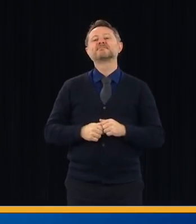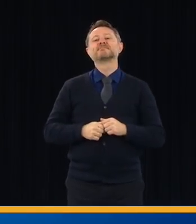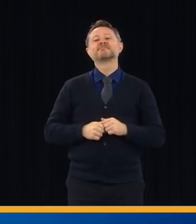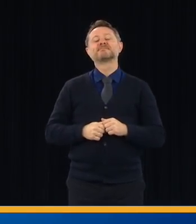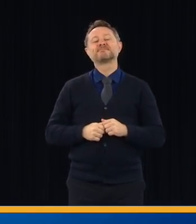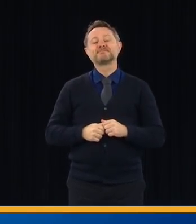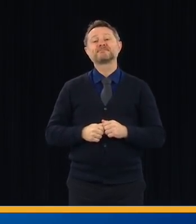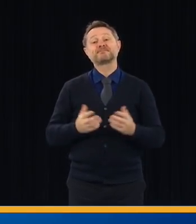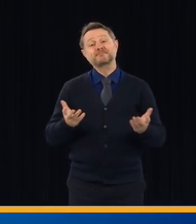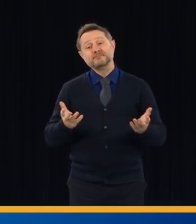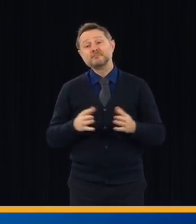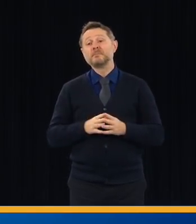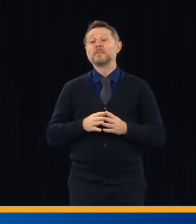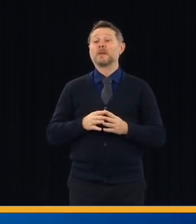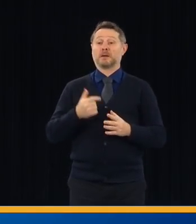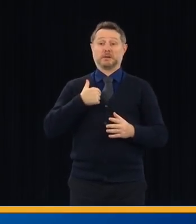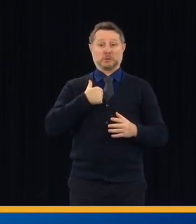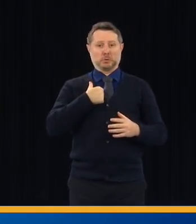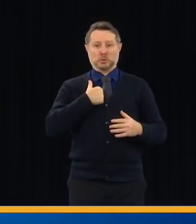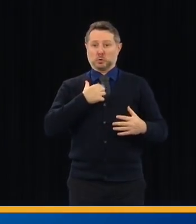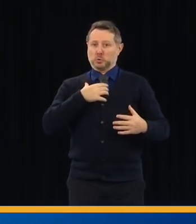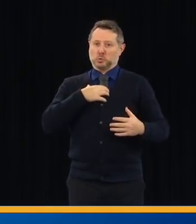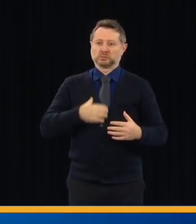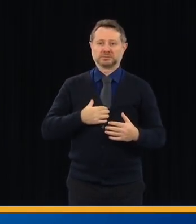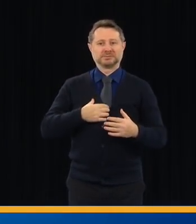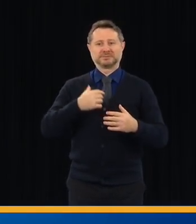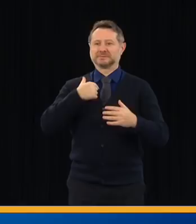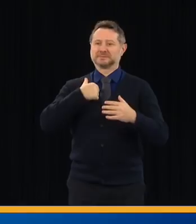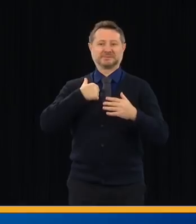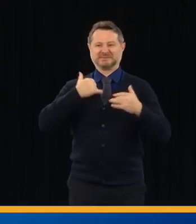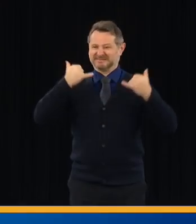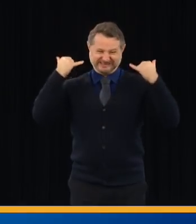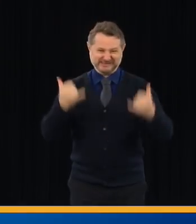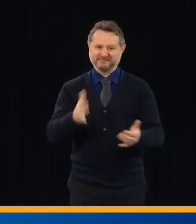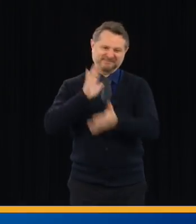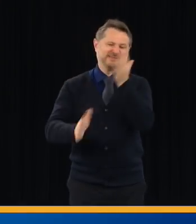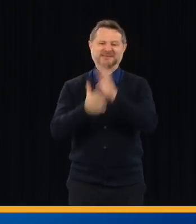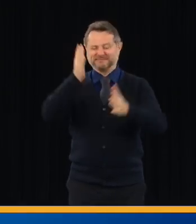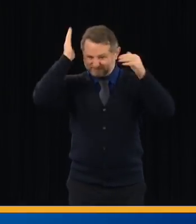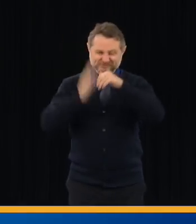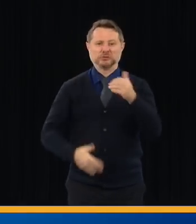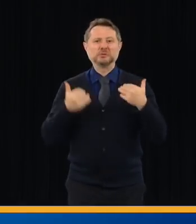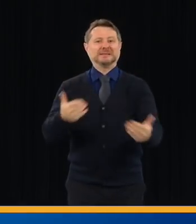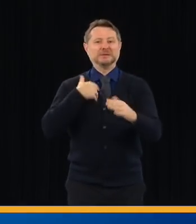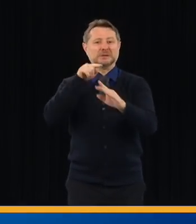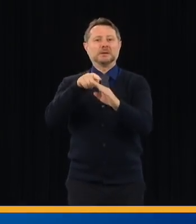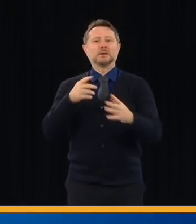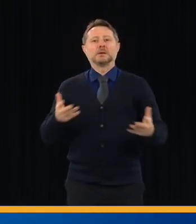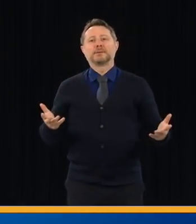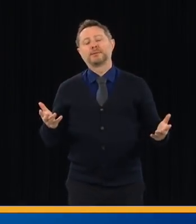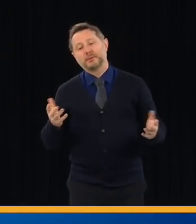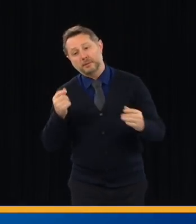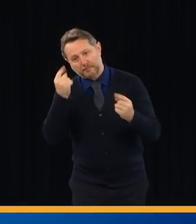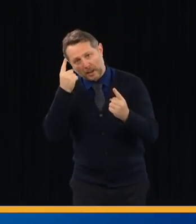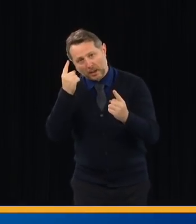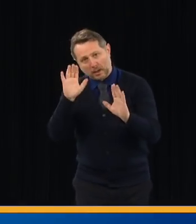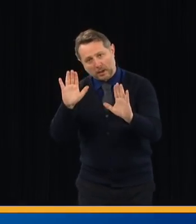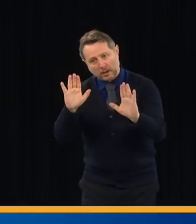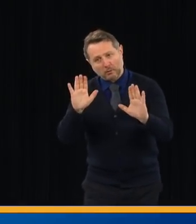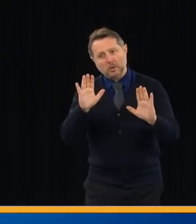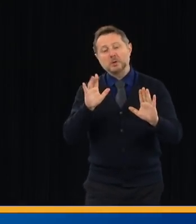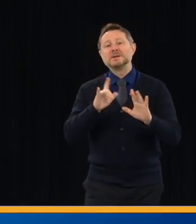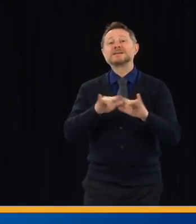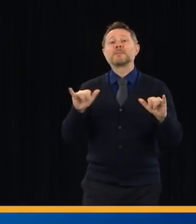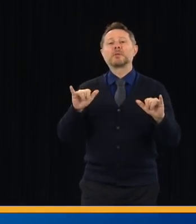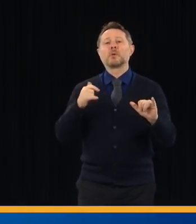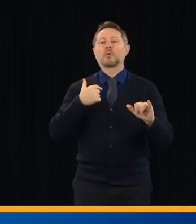like to be at the apex and just let's do it. But there's part of me that says it's good that we're not at the apex because we're